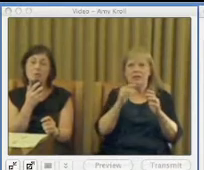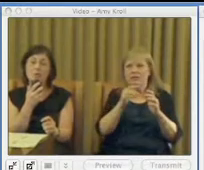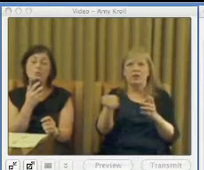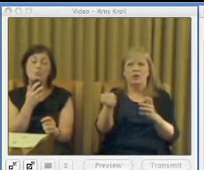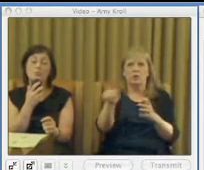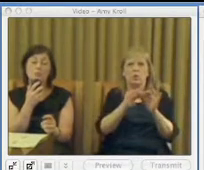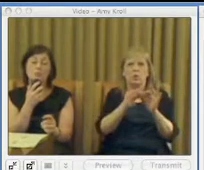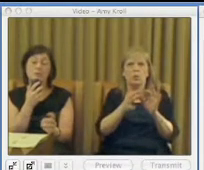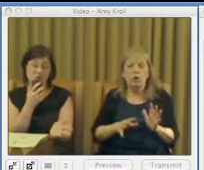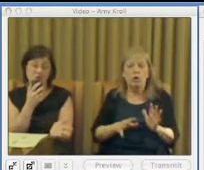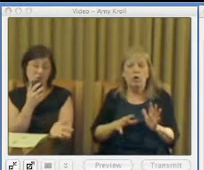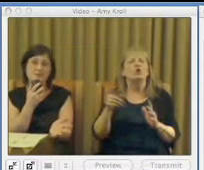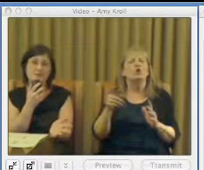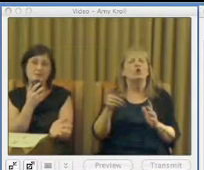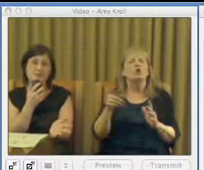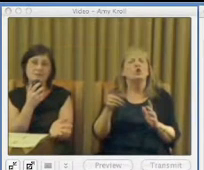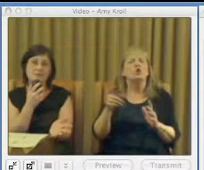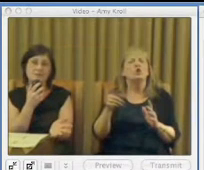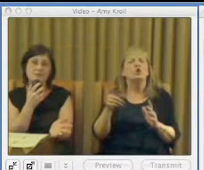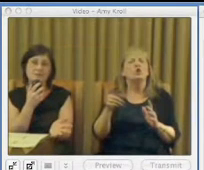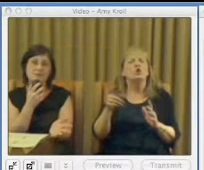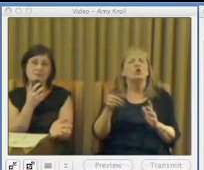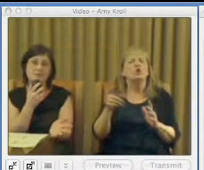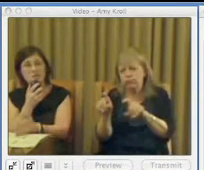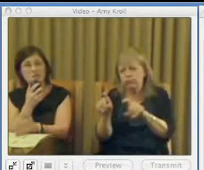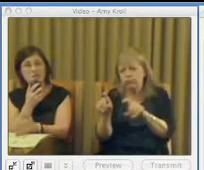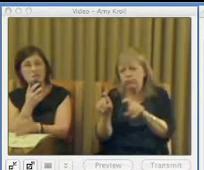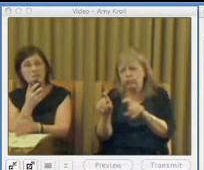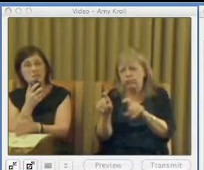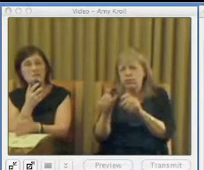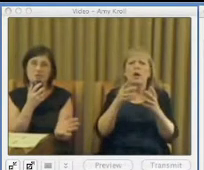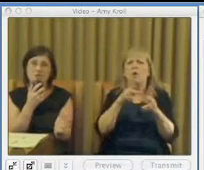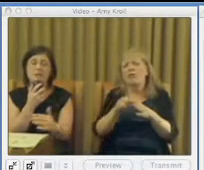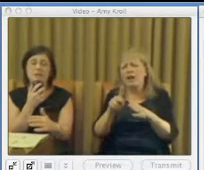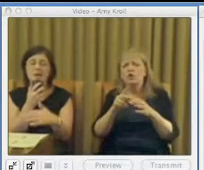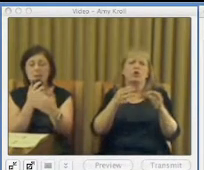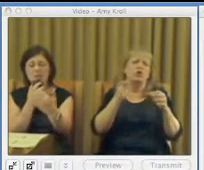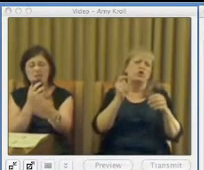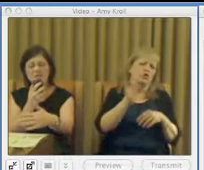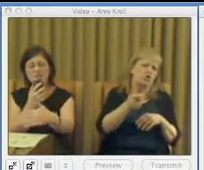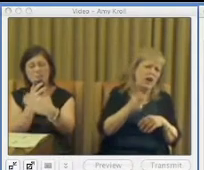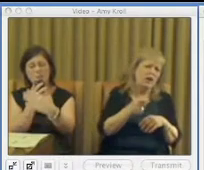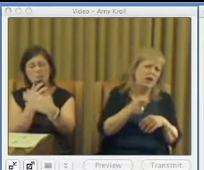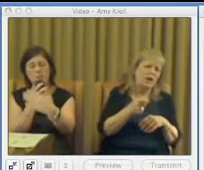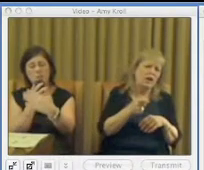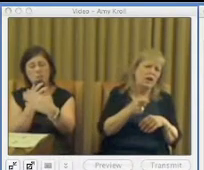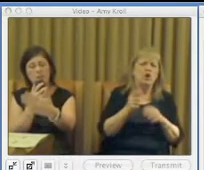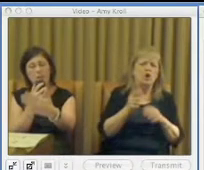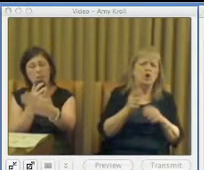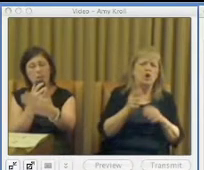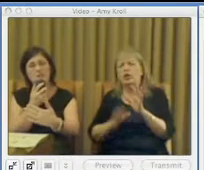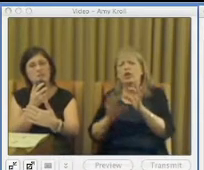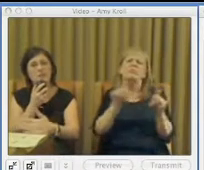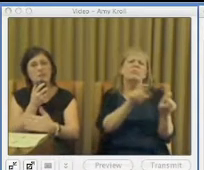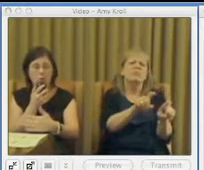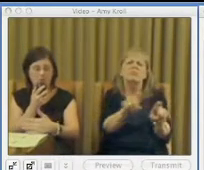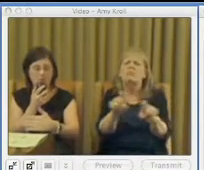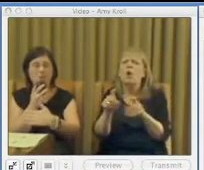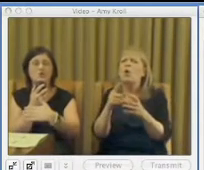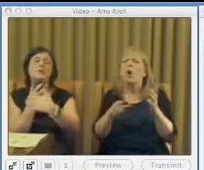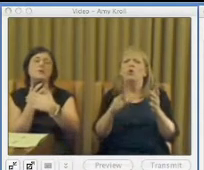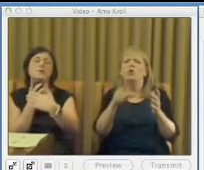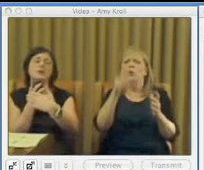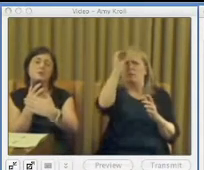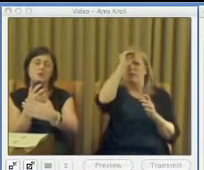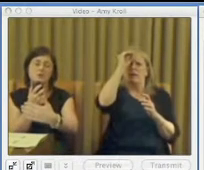survey of legal professionals, judges and lawyers, as well as interpreters, and was asking them about their